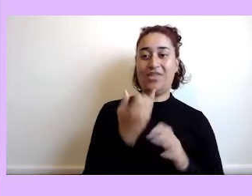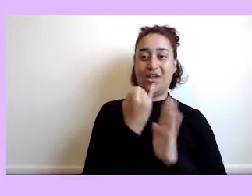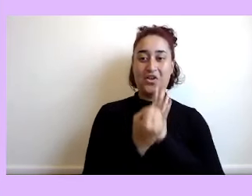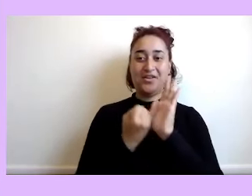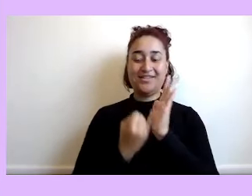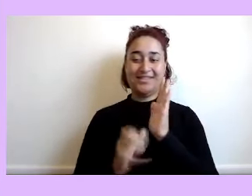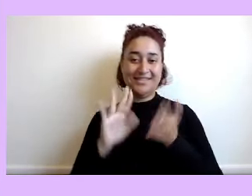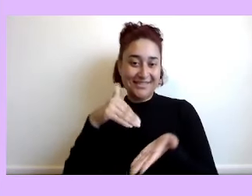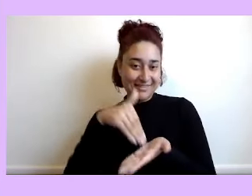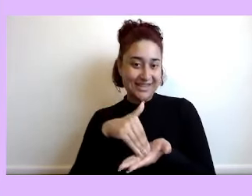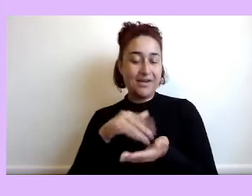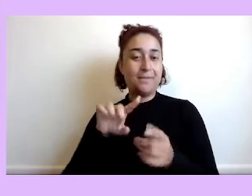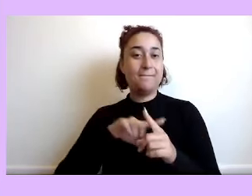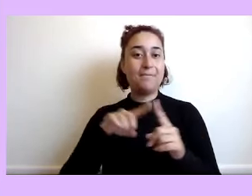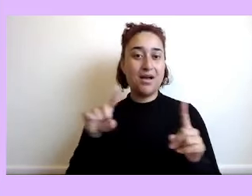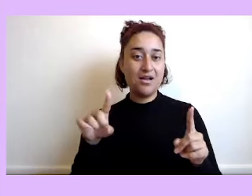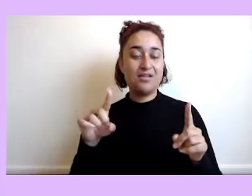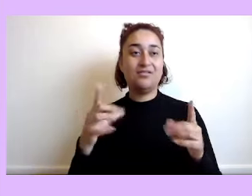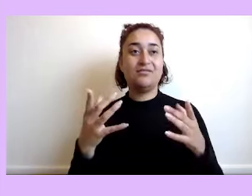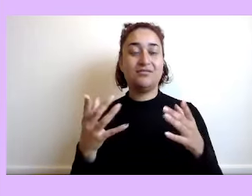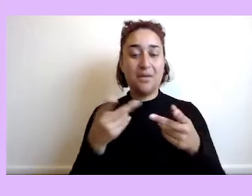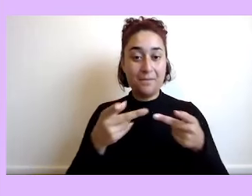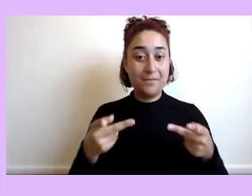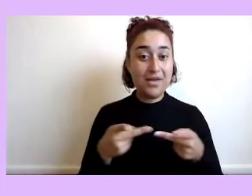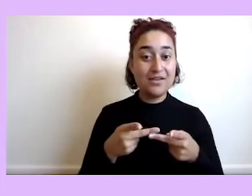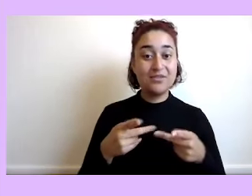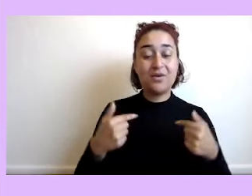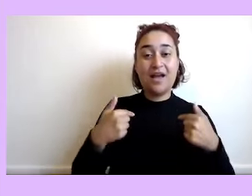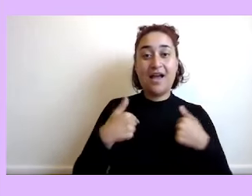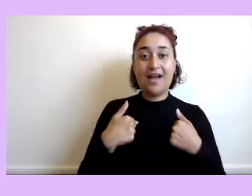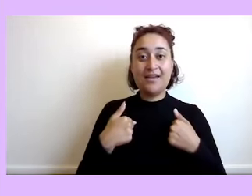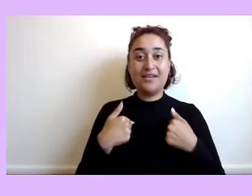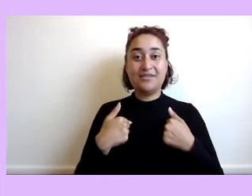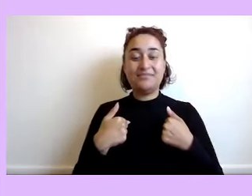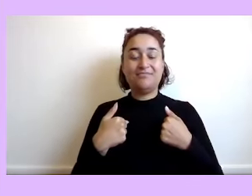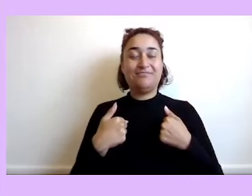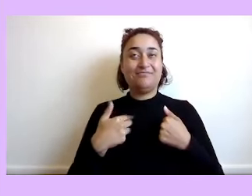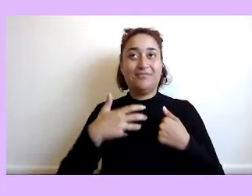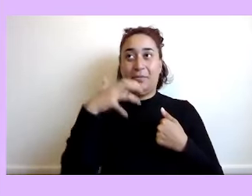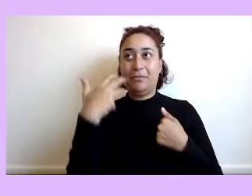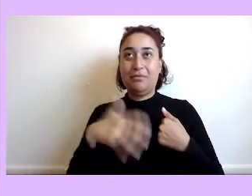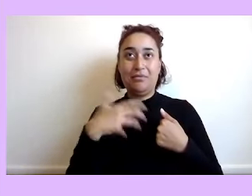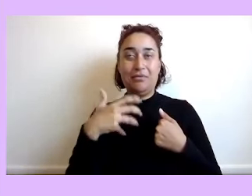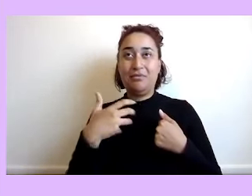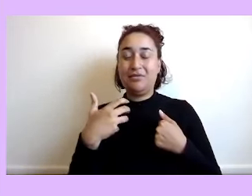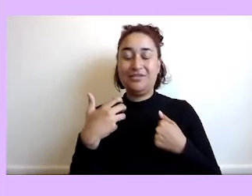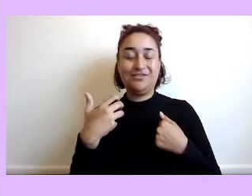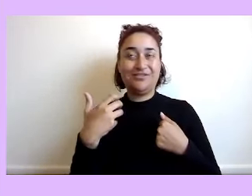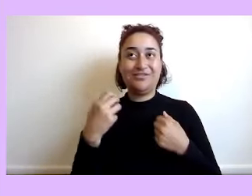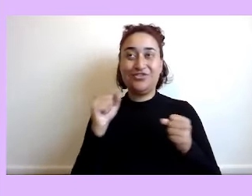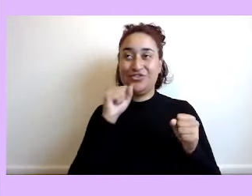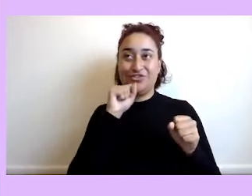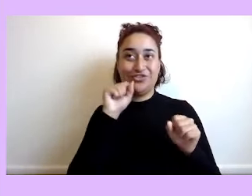center, but one where I am confounded by the incredible ideas of the design studio,